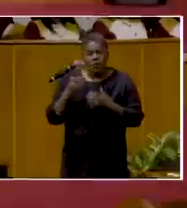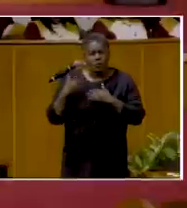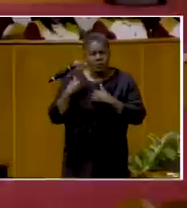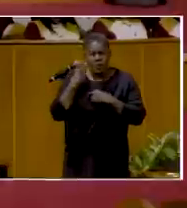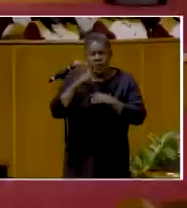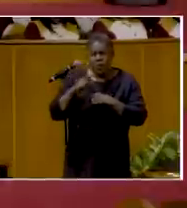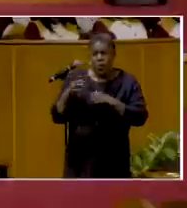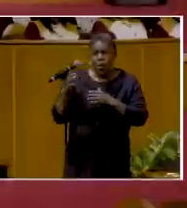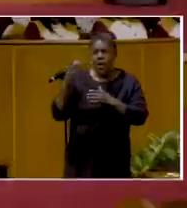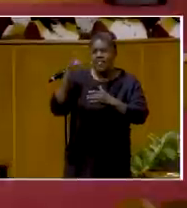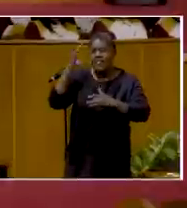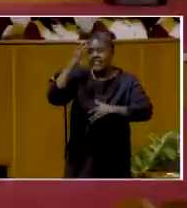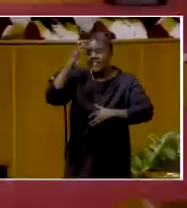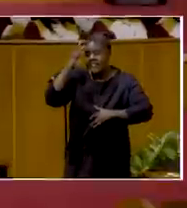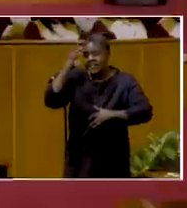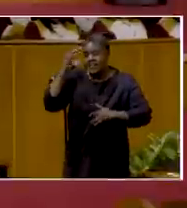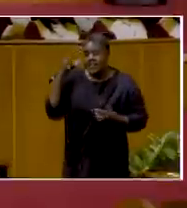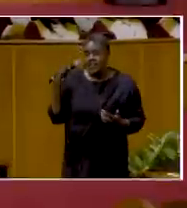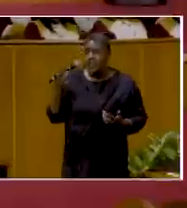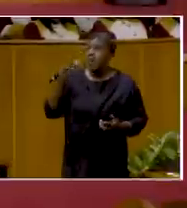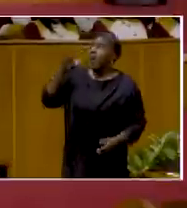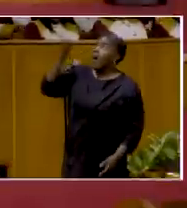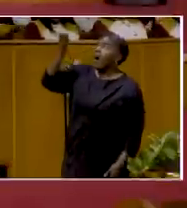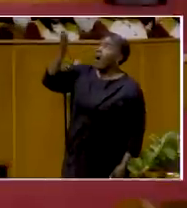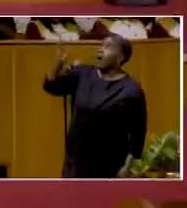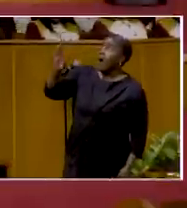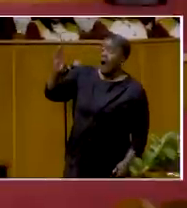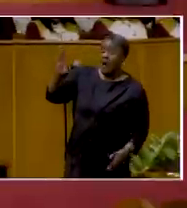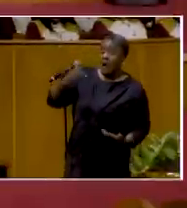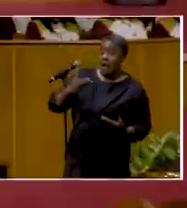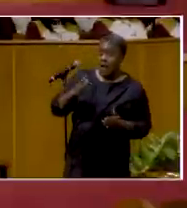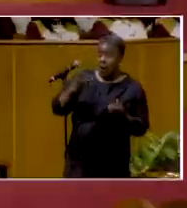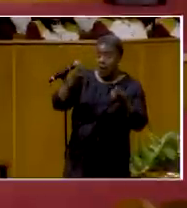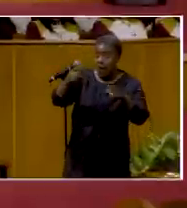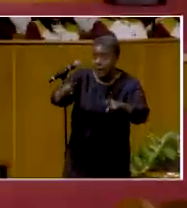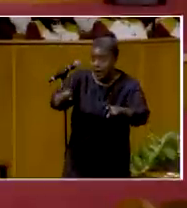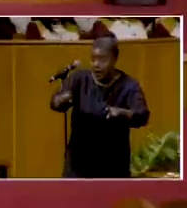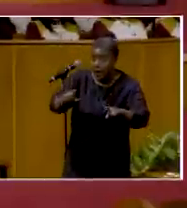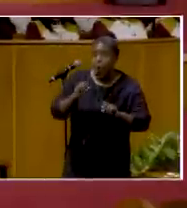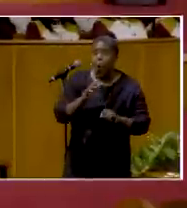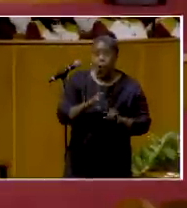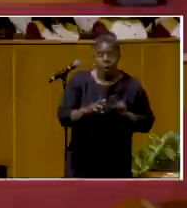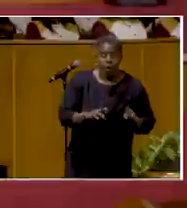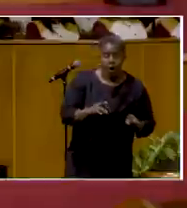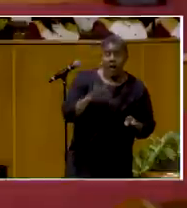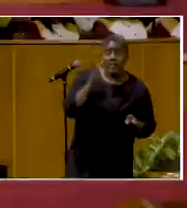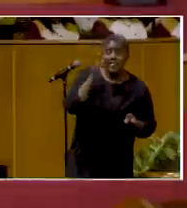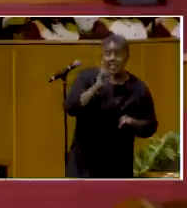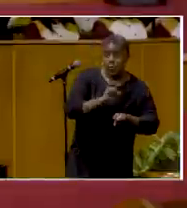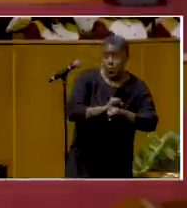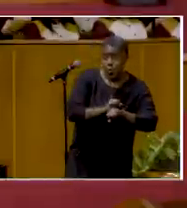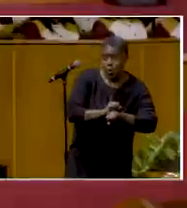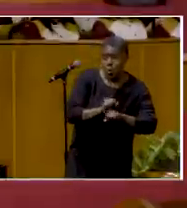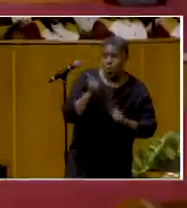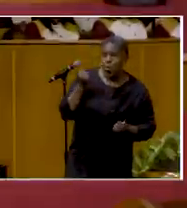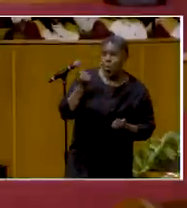sickness? Is it God's allowance or is it Satan's work?